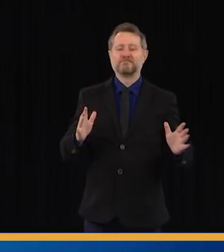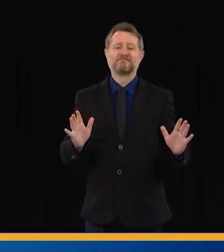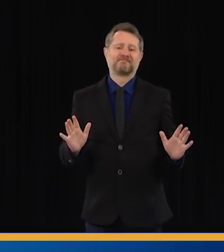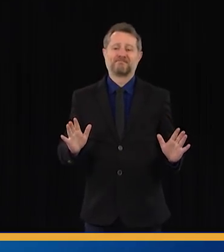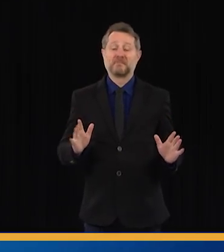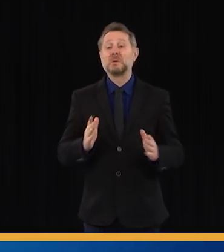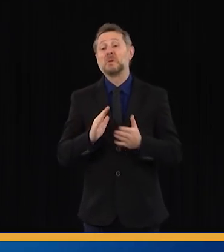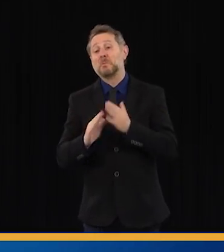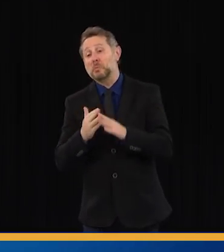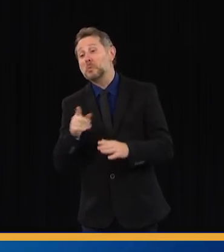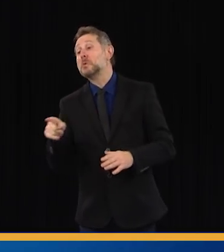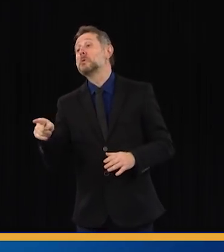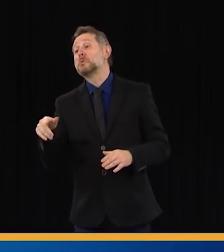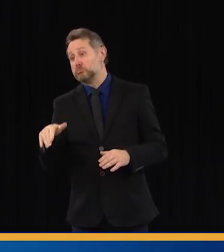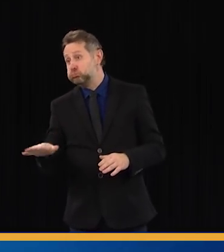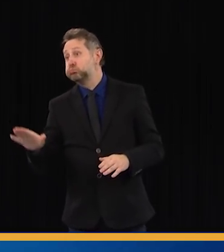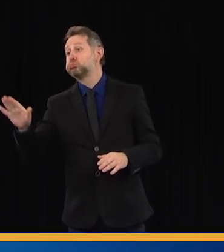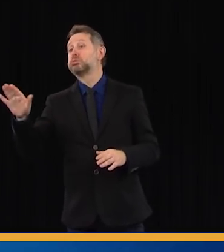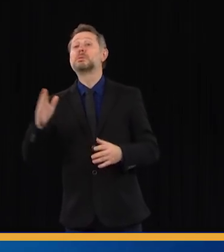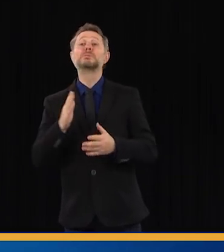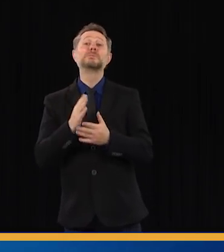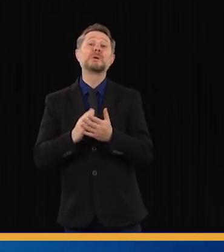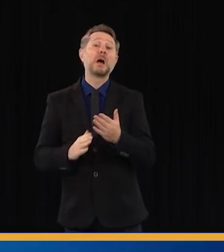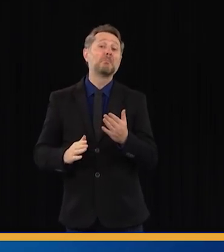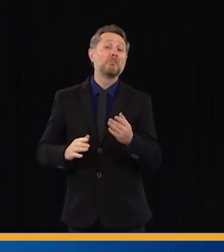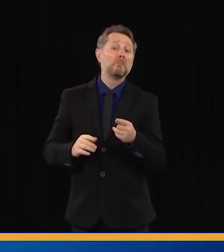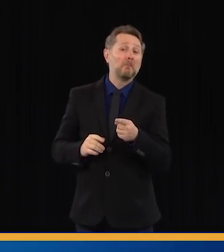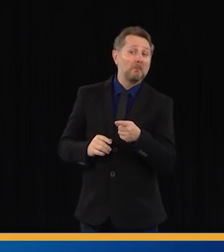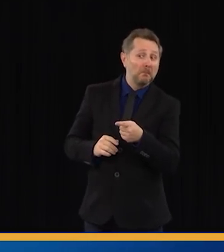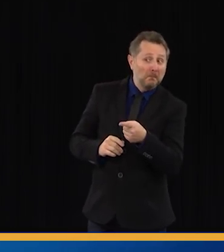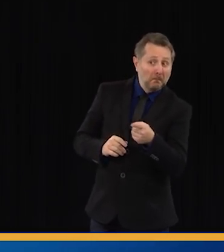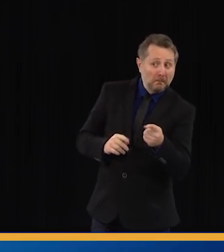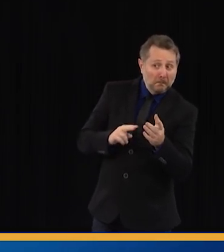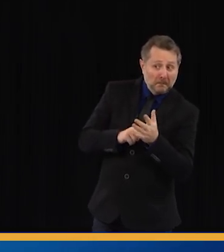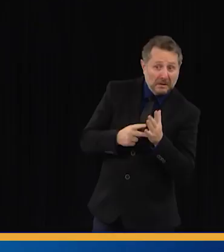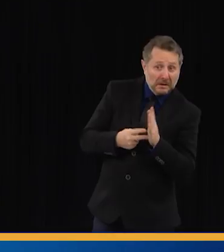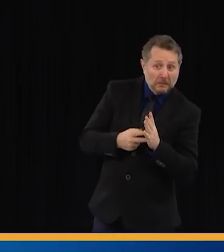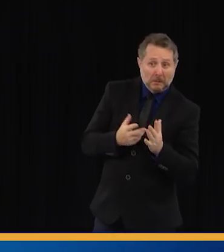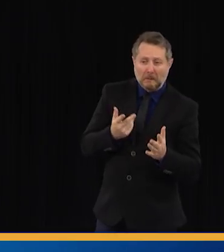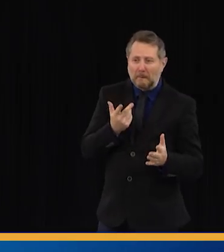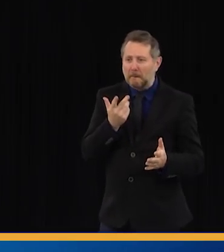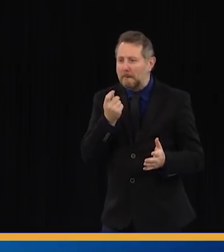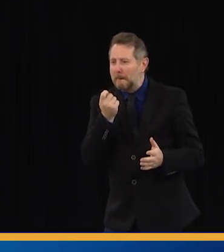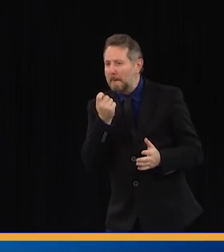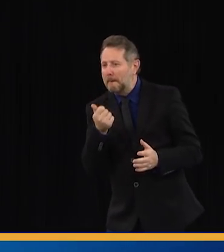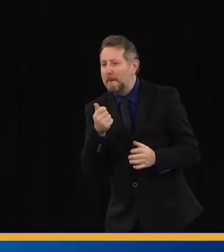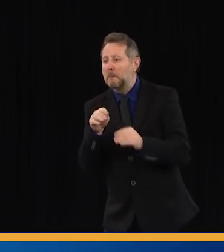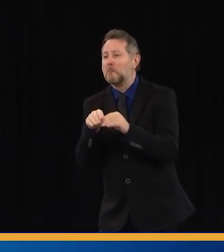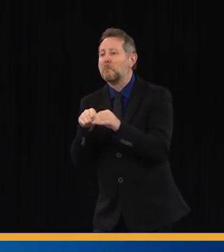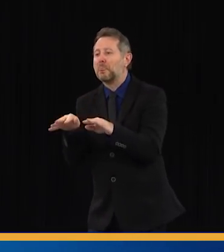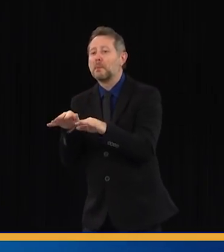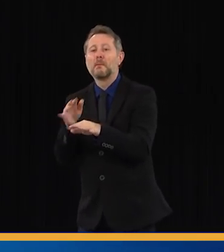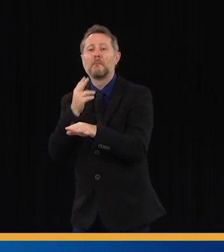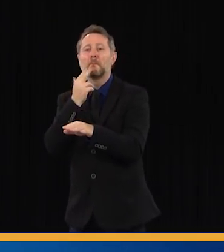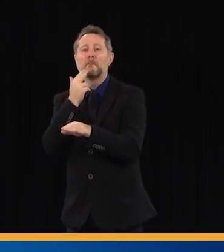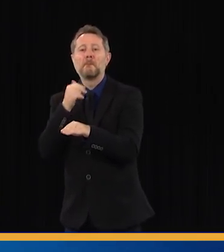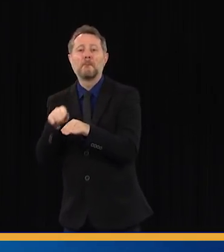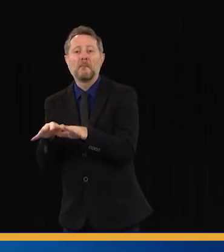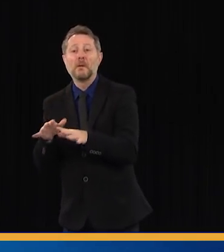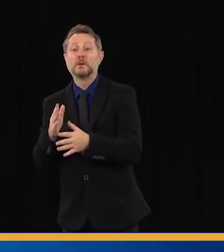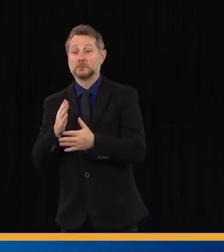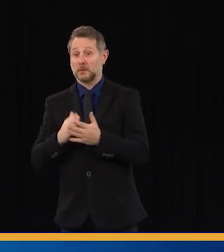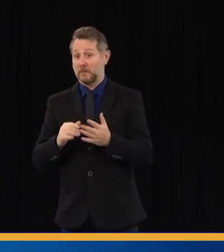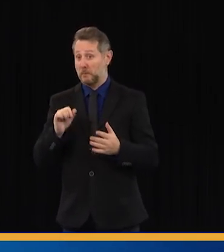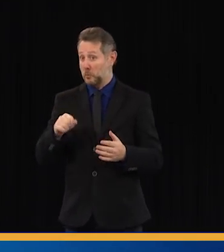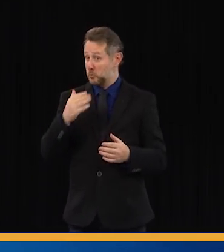country where, frankly, they have very low infection rates, and they could come up with a